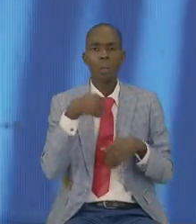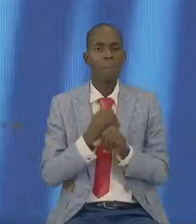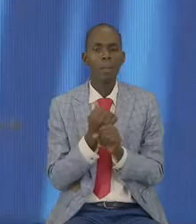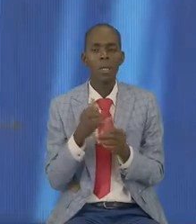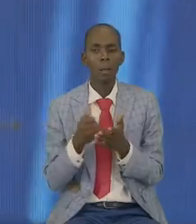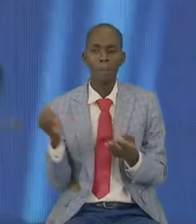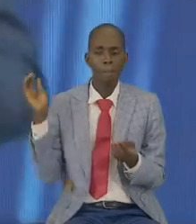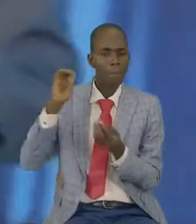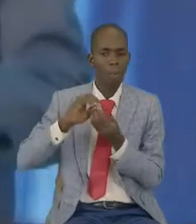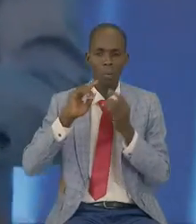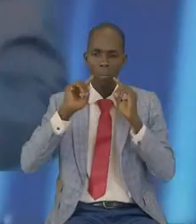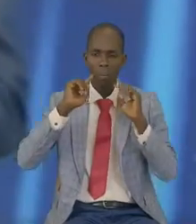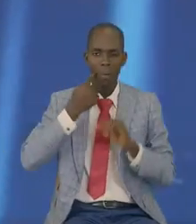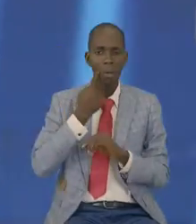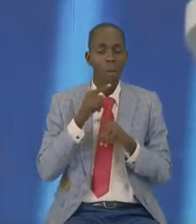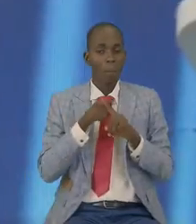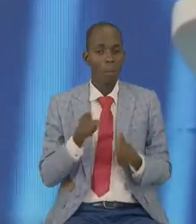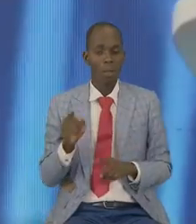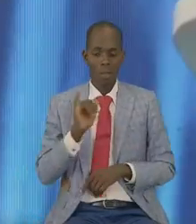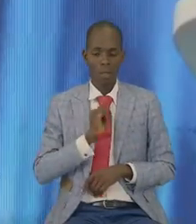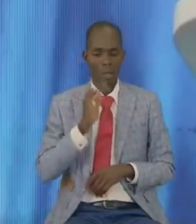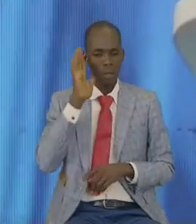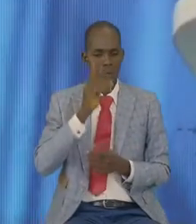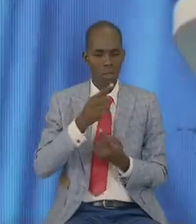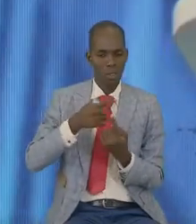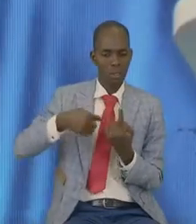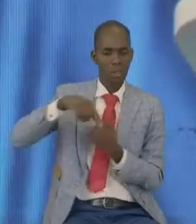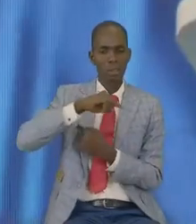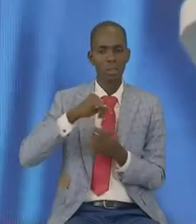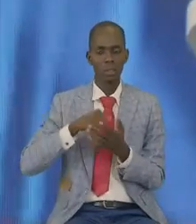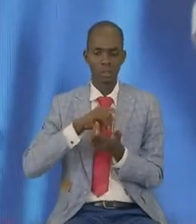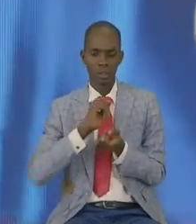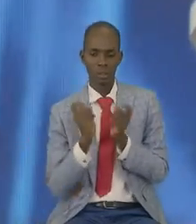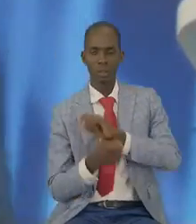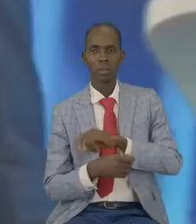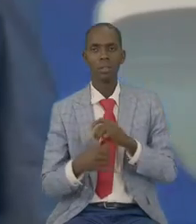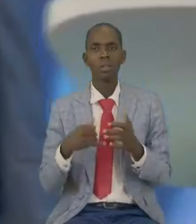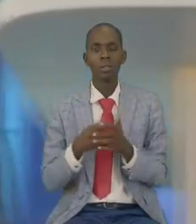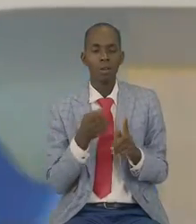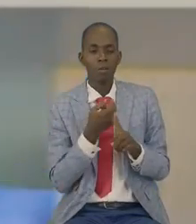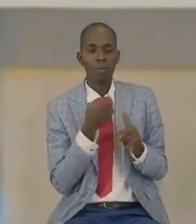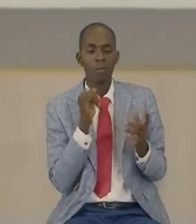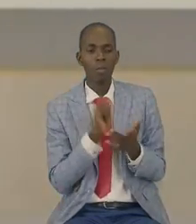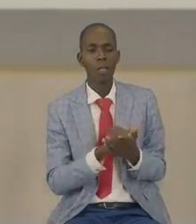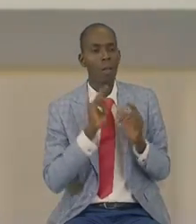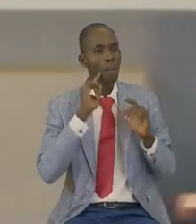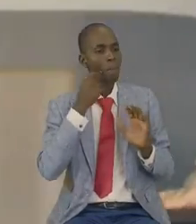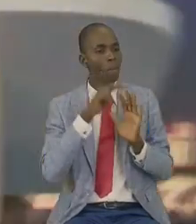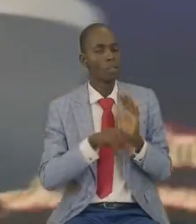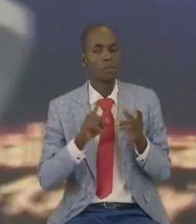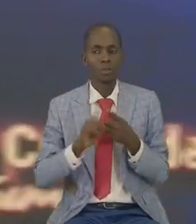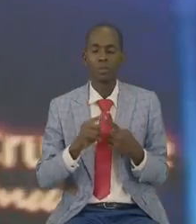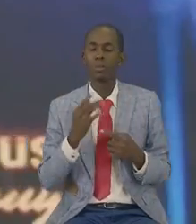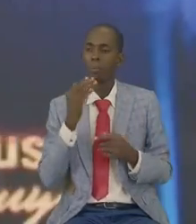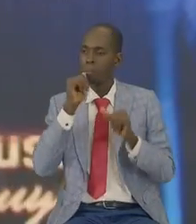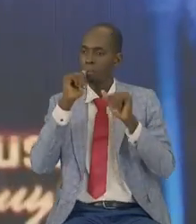bitter, but I will transform it and turn it from bitterness to blessedness. We're looking